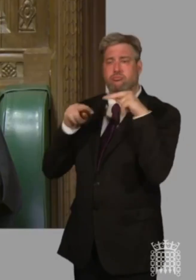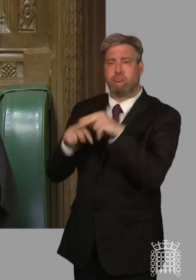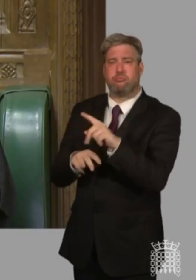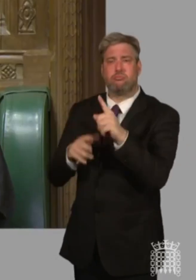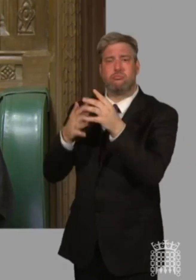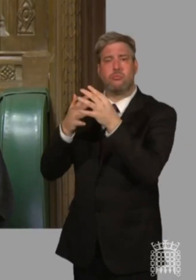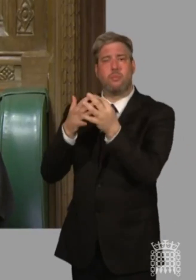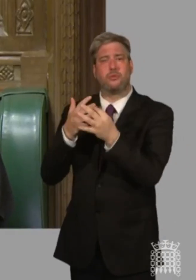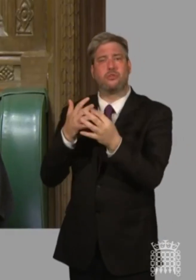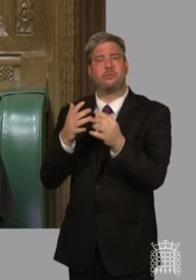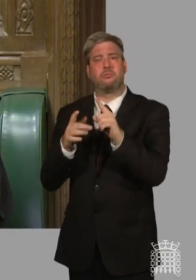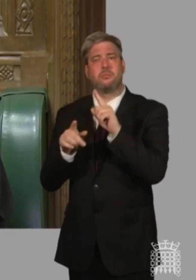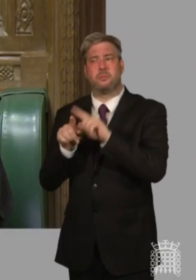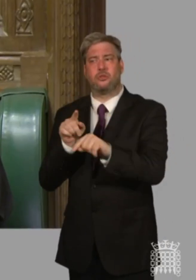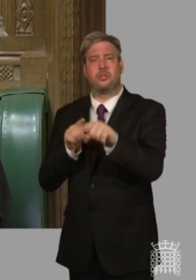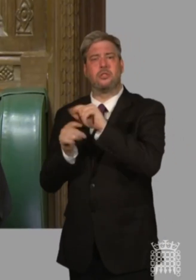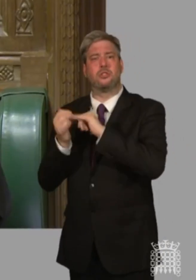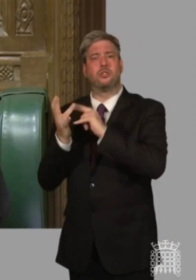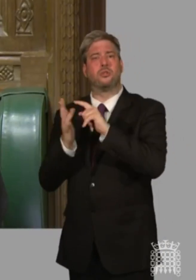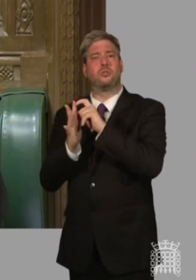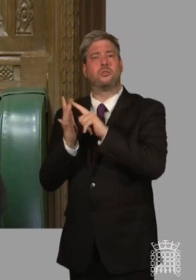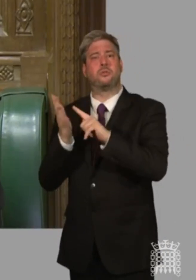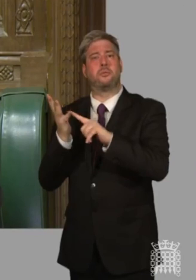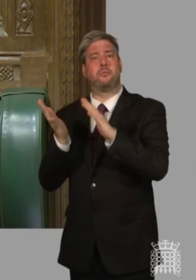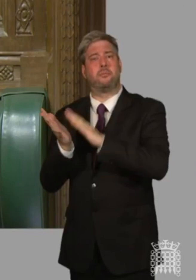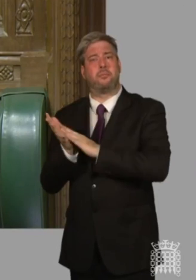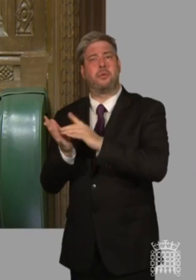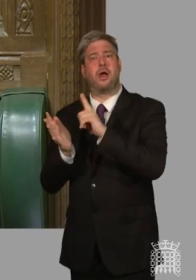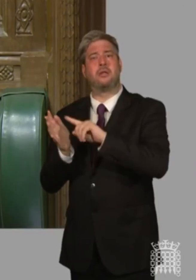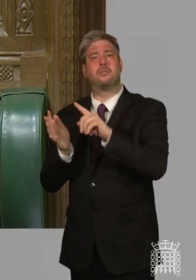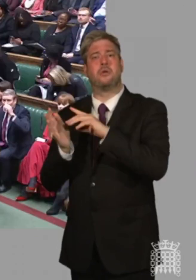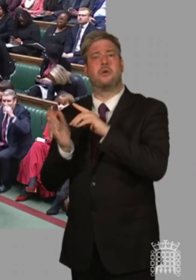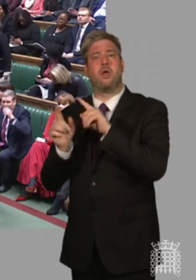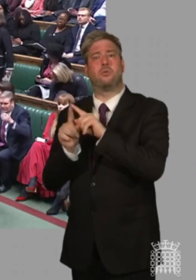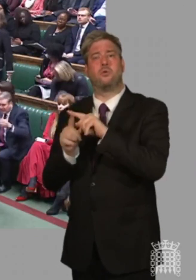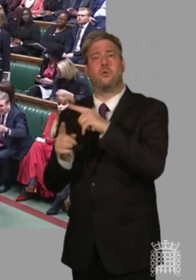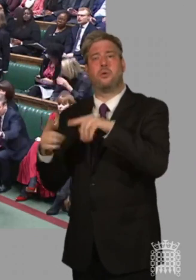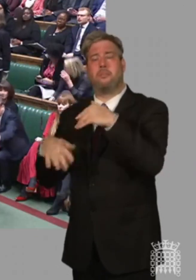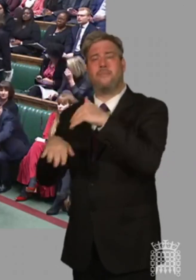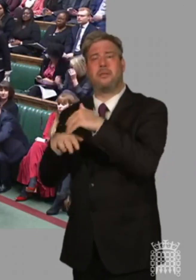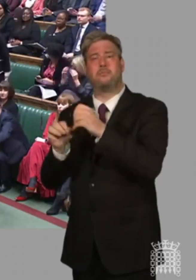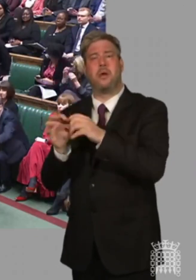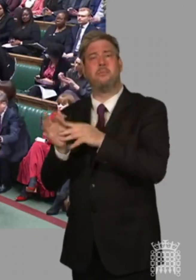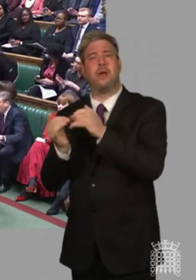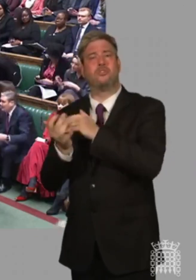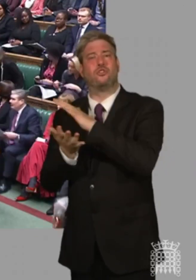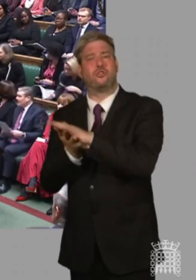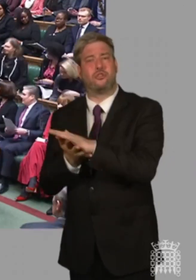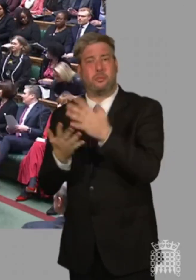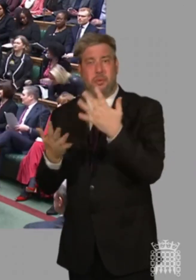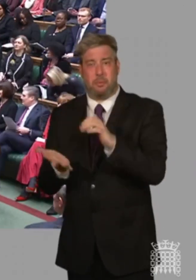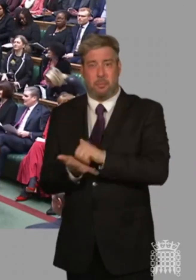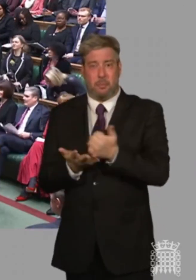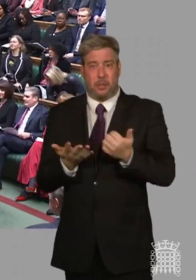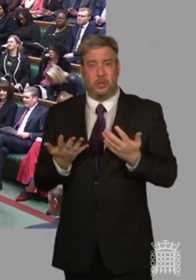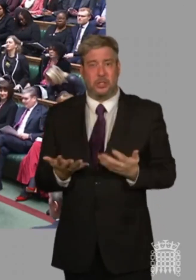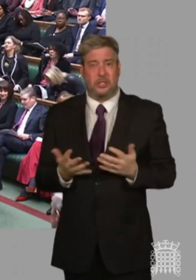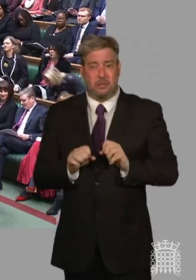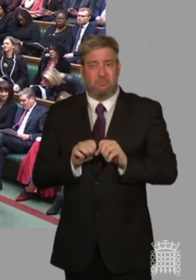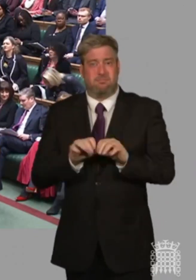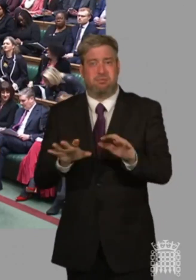We now come to the start of questions to Prime Minister. Fleur Anderson. Number one, please, Mr. Speaker. Prime